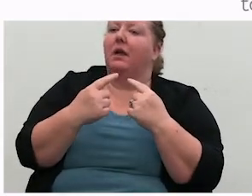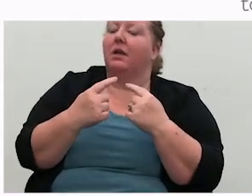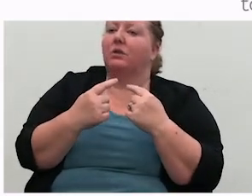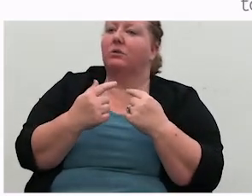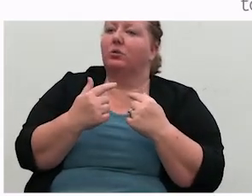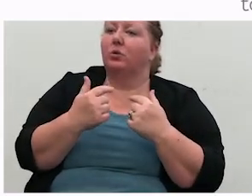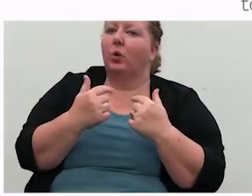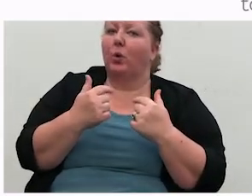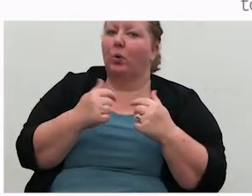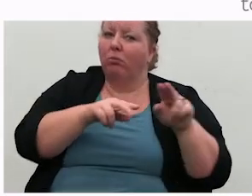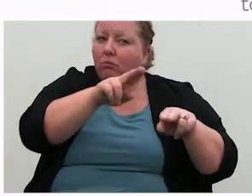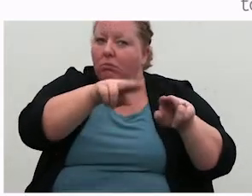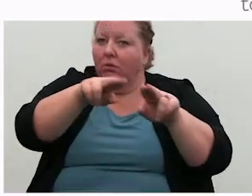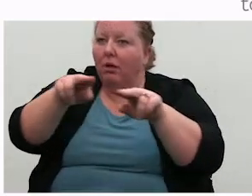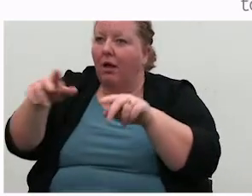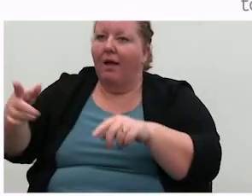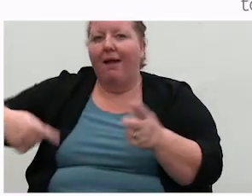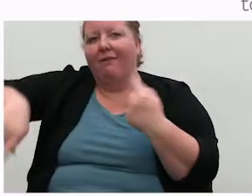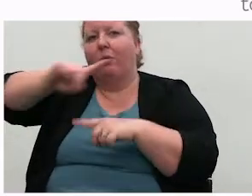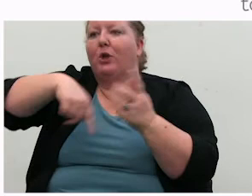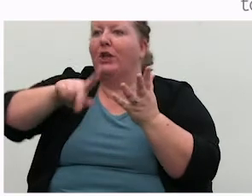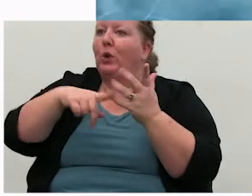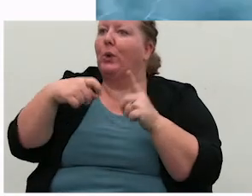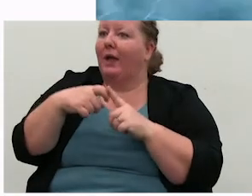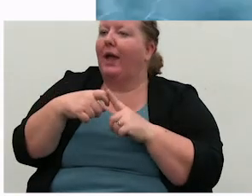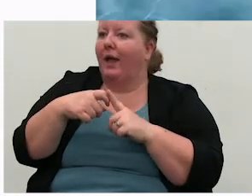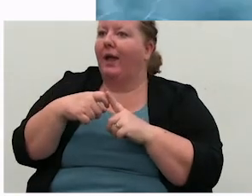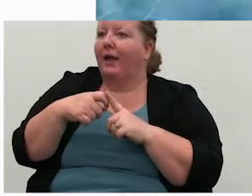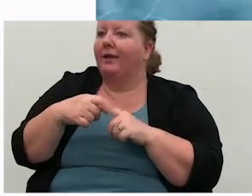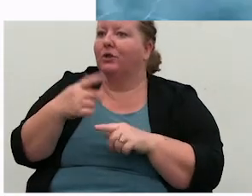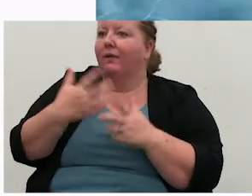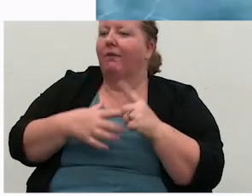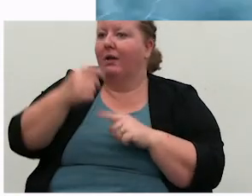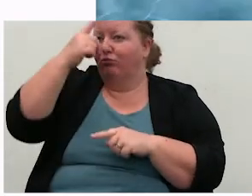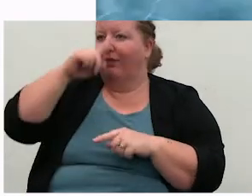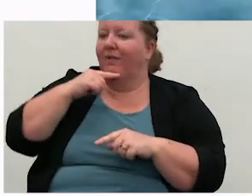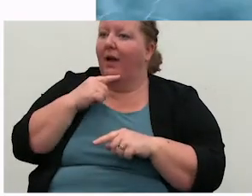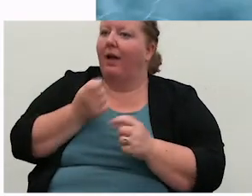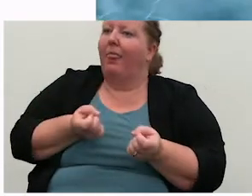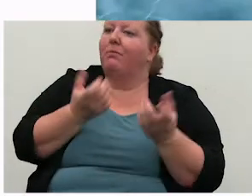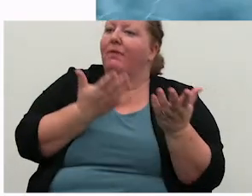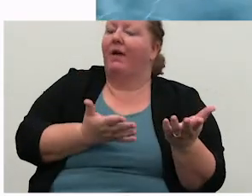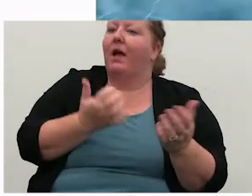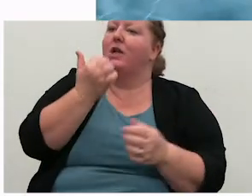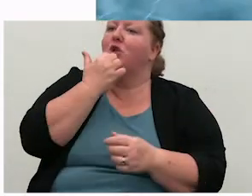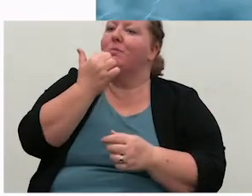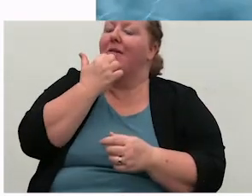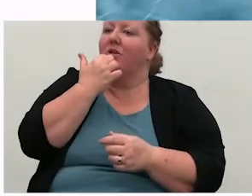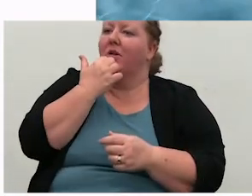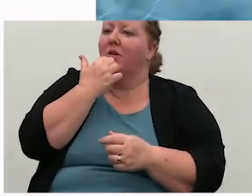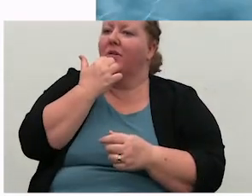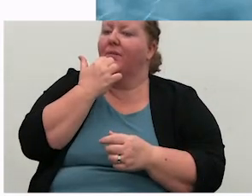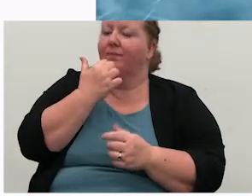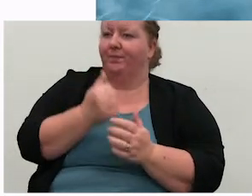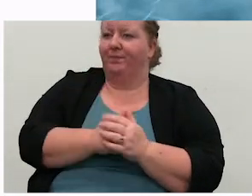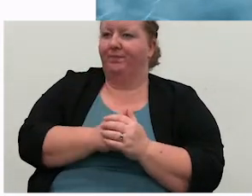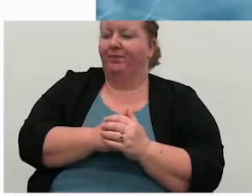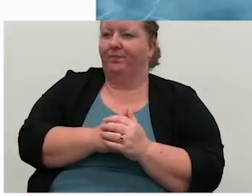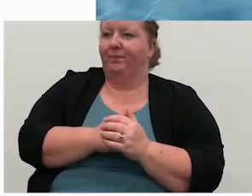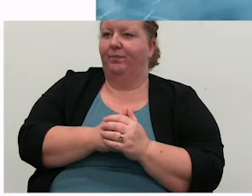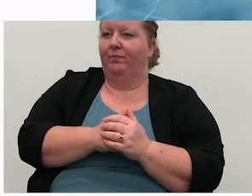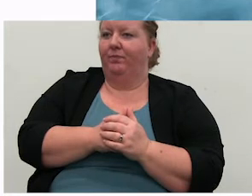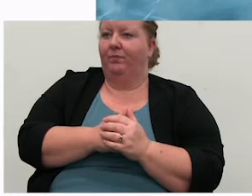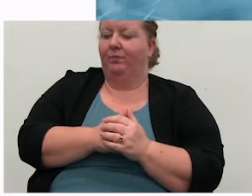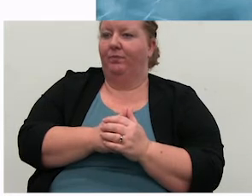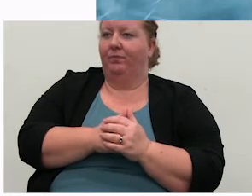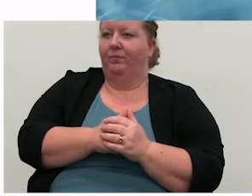the UK, not just people who give their email address, and giving numerical scores. So this fellow, who is director of